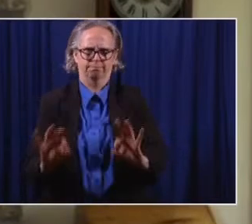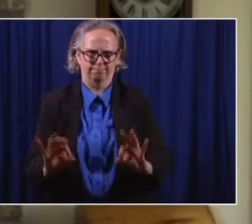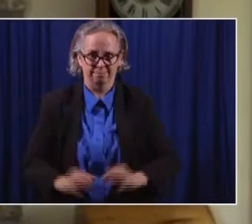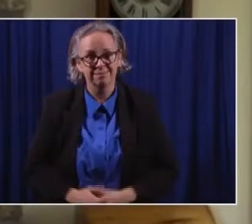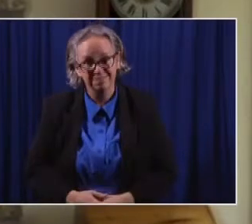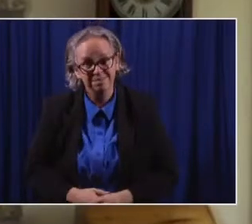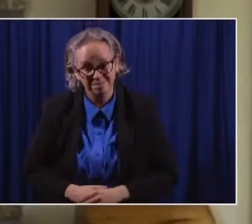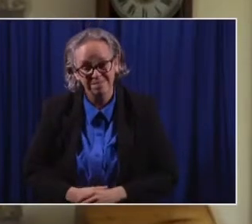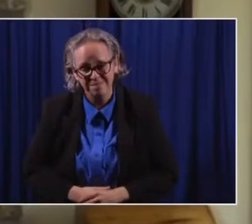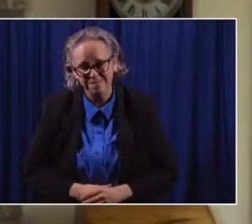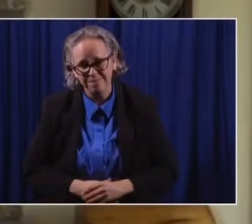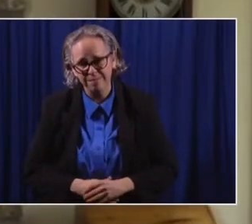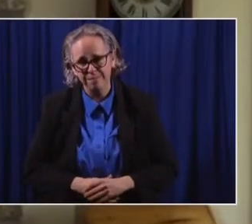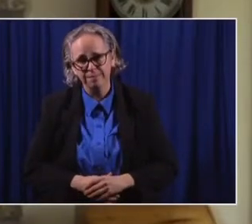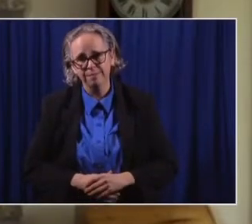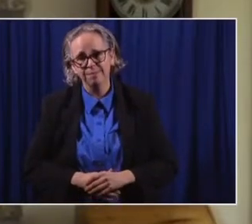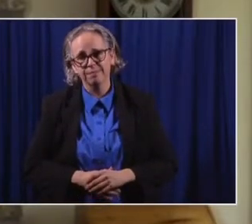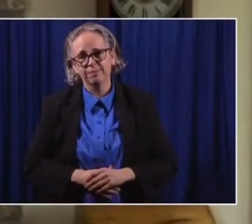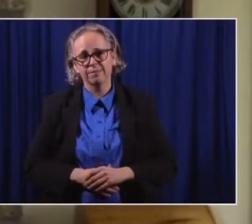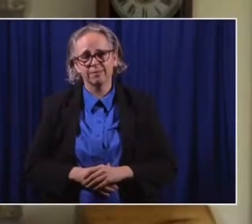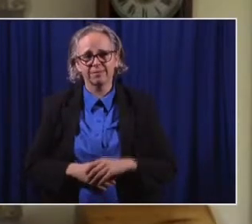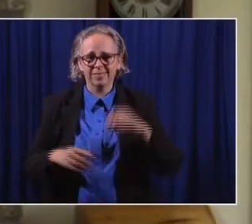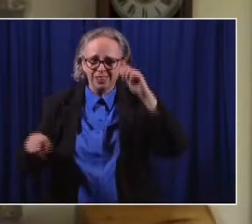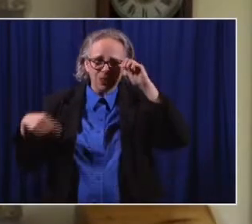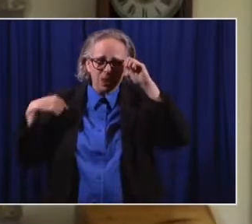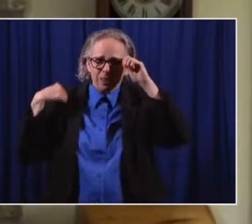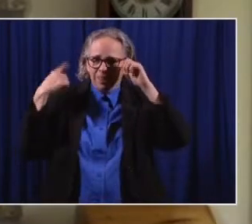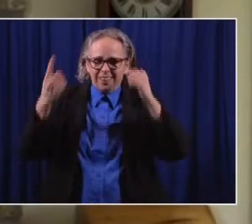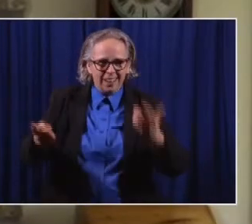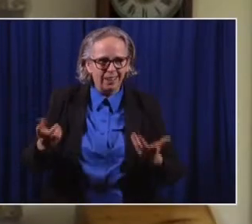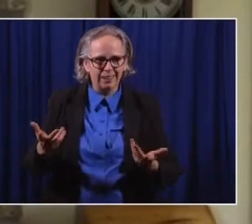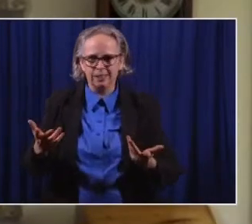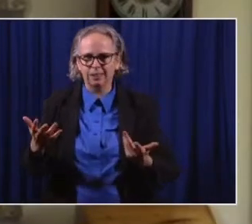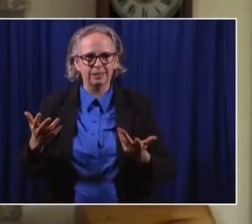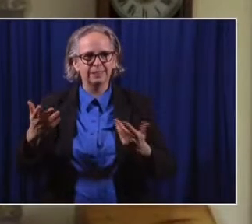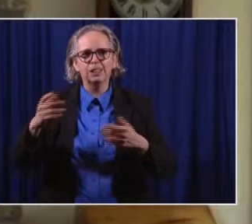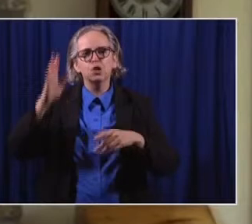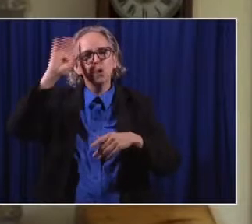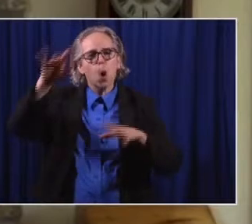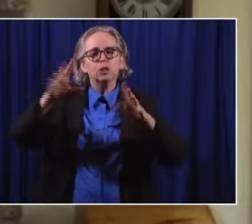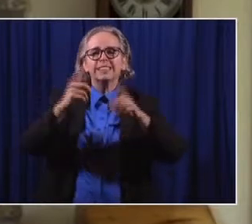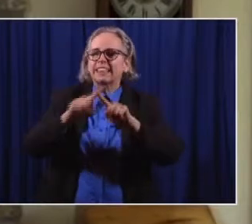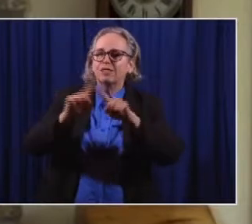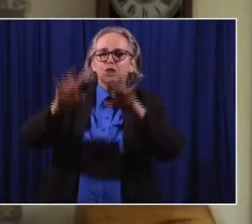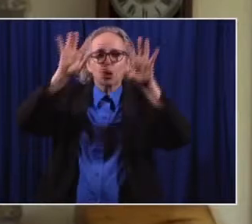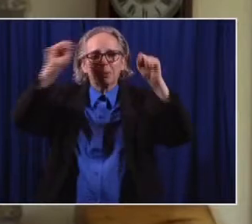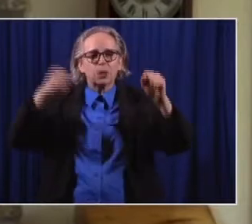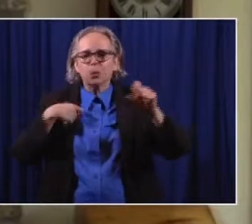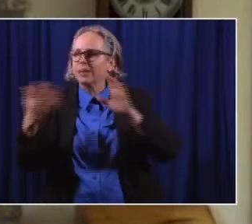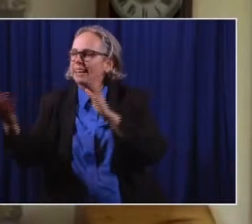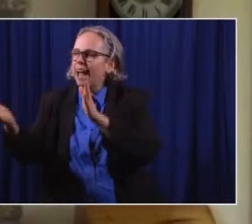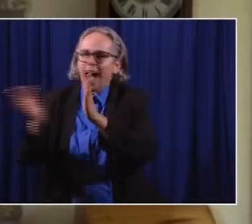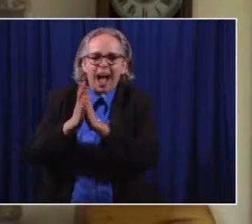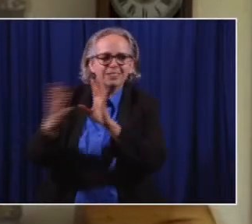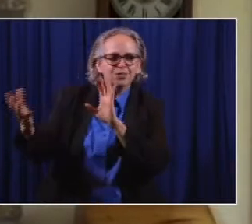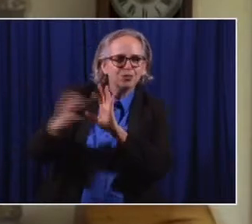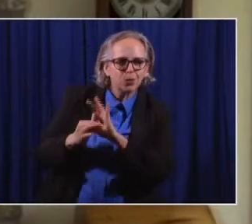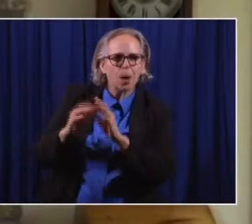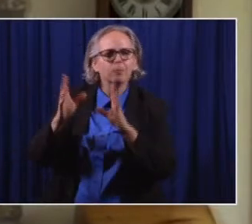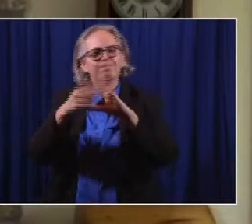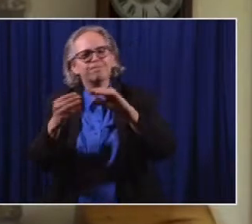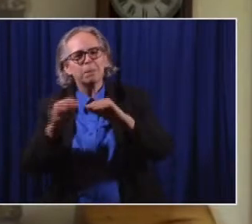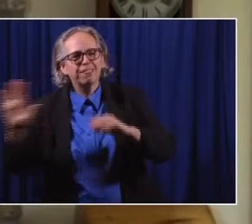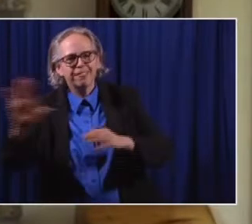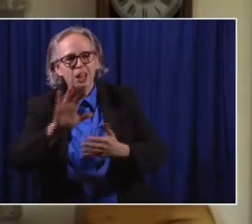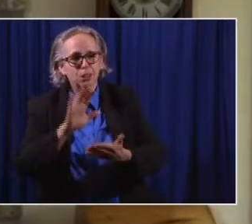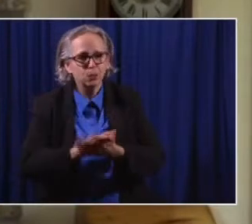We've been bringing in superintendents. They're doing a phenomenal job. And I again want to thank all our superintendents,